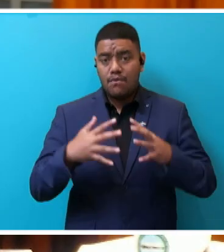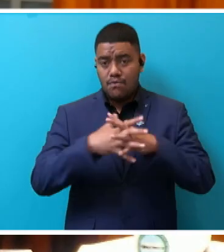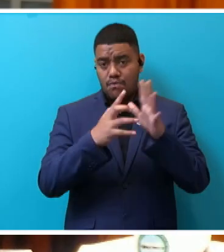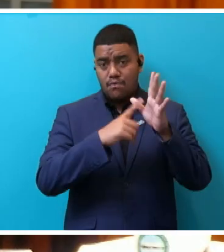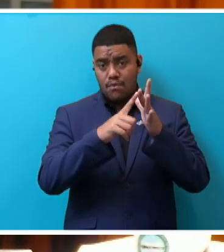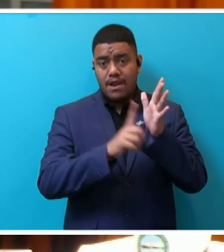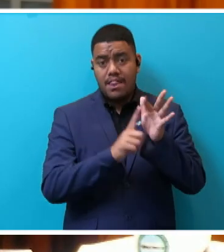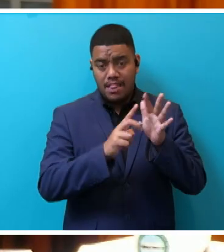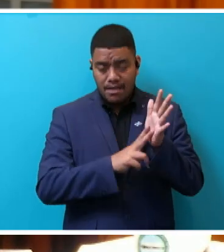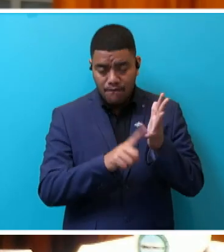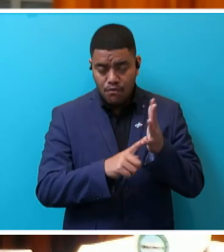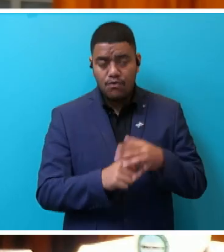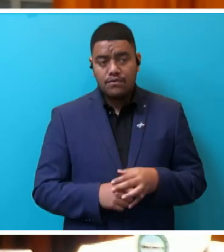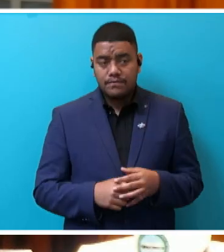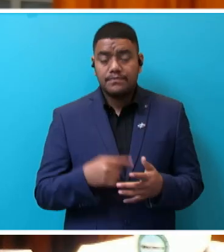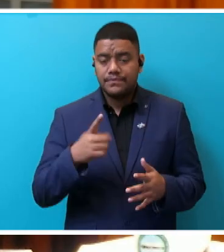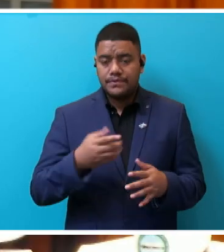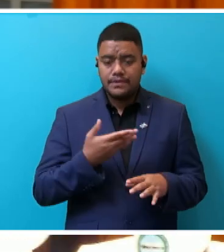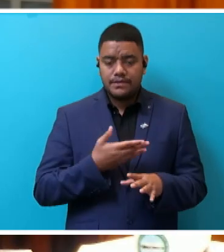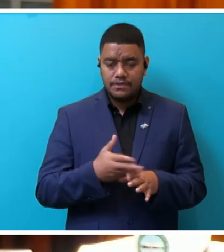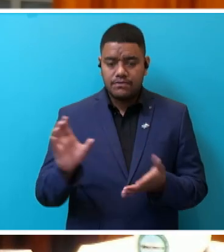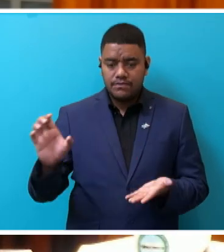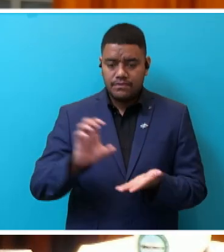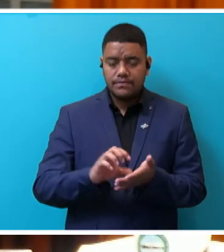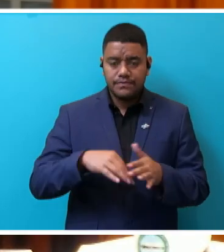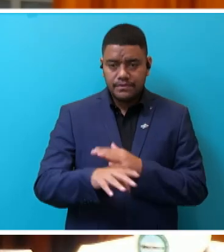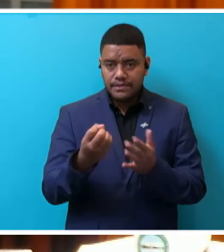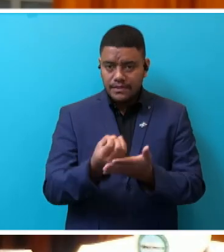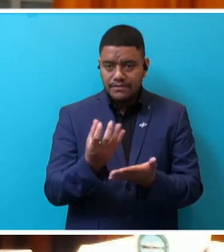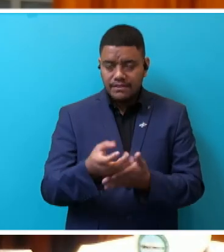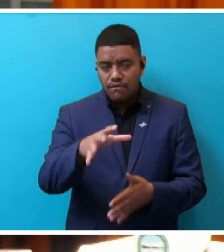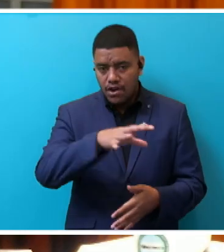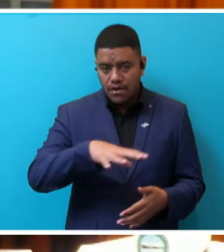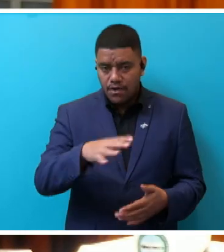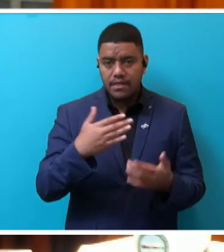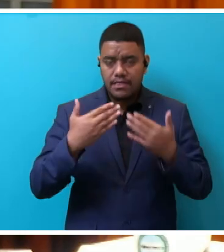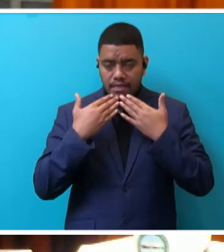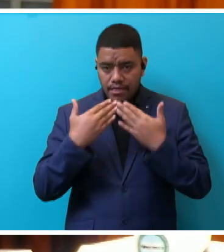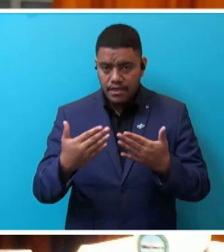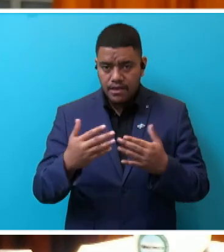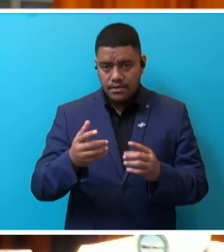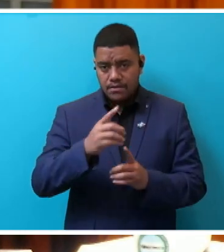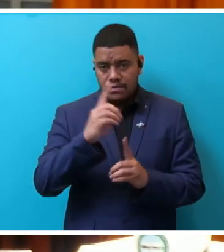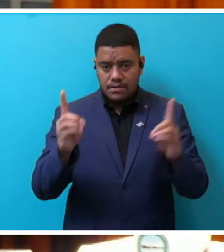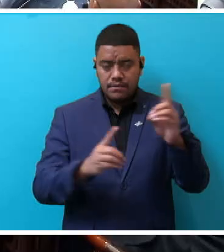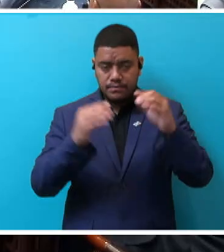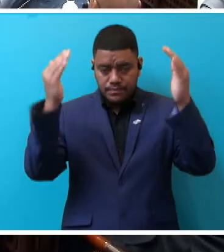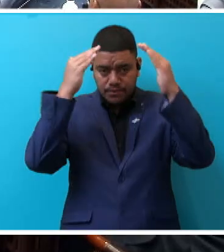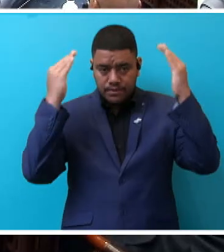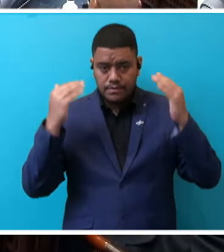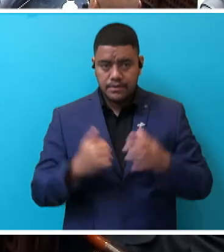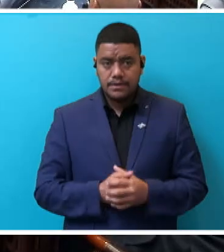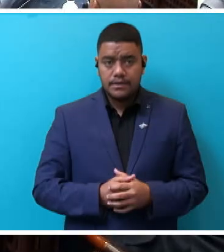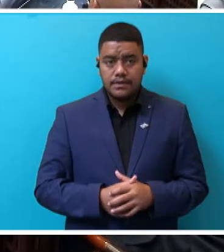much as it's going to bring new confidence of investment around the South Savu area. Thank you very much, Madam Deputy Speaker. Thank you very much, Honourable